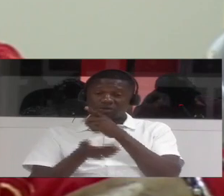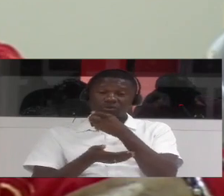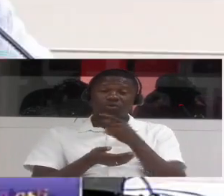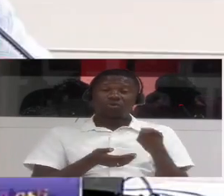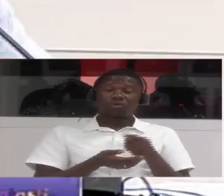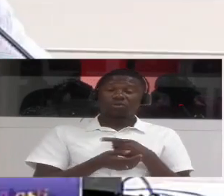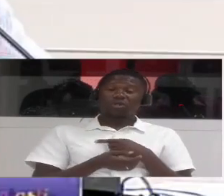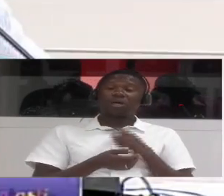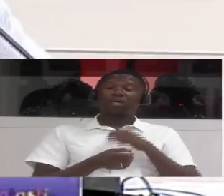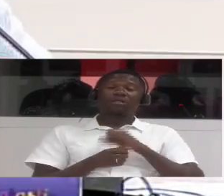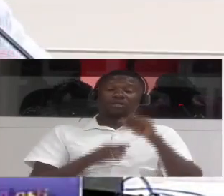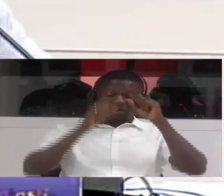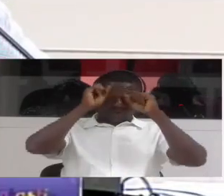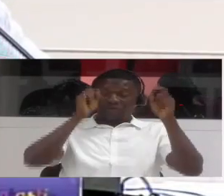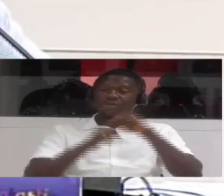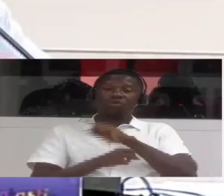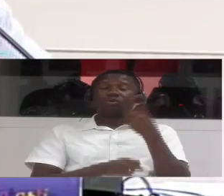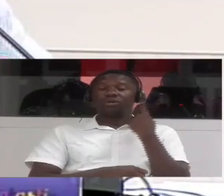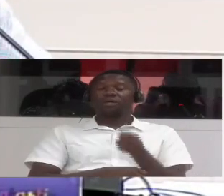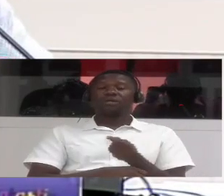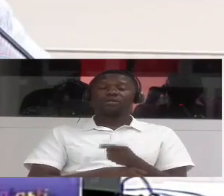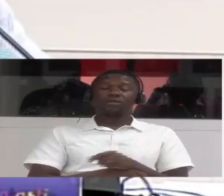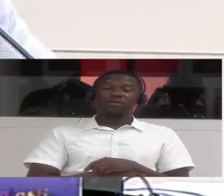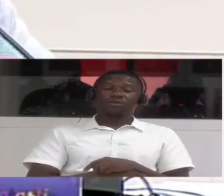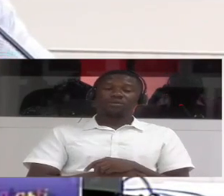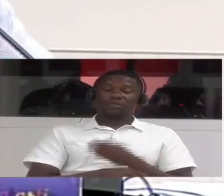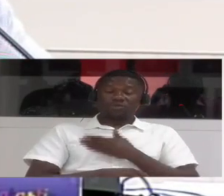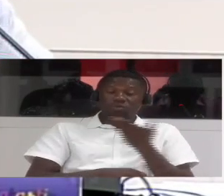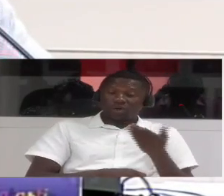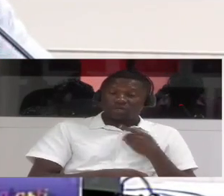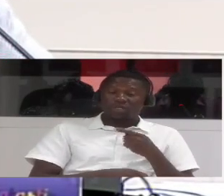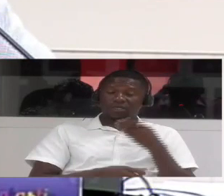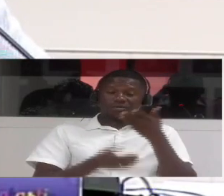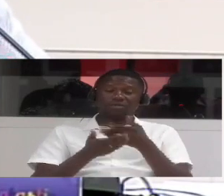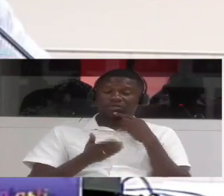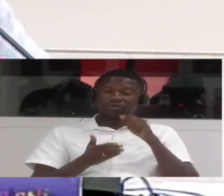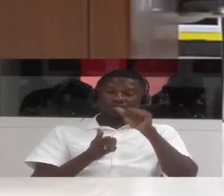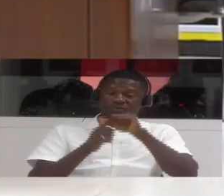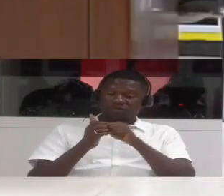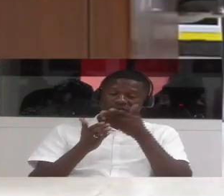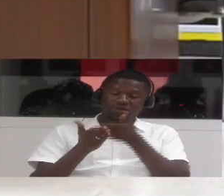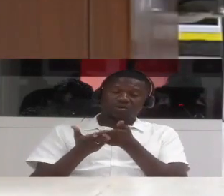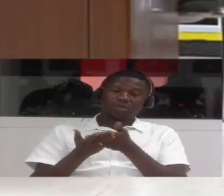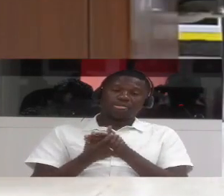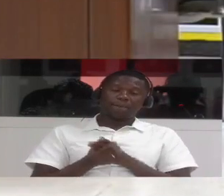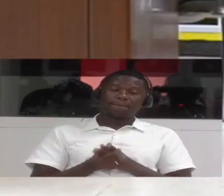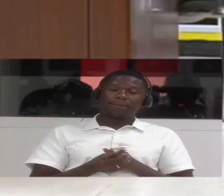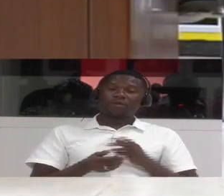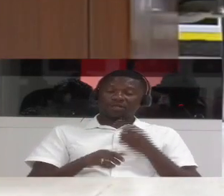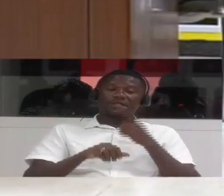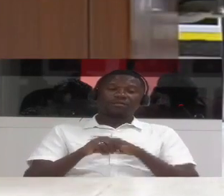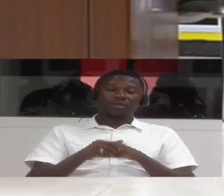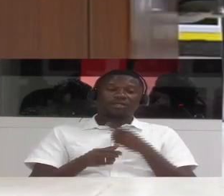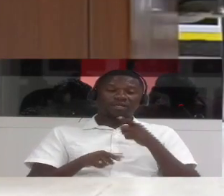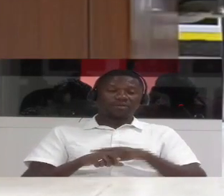the regime didn't like that. So that was why they came in. They came with this particular provision. But of course, that time there were a lot